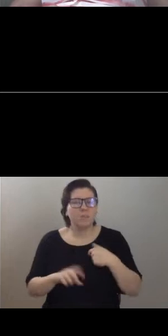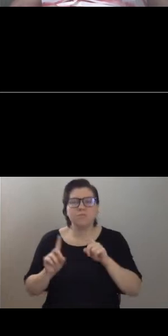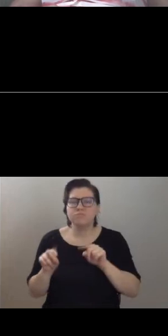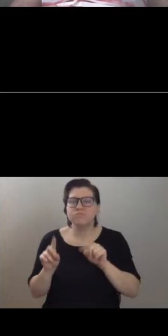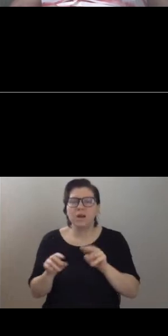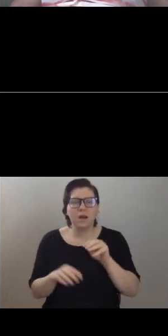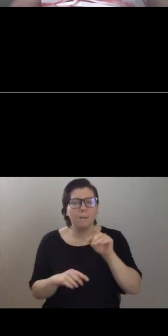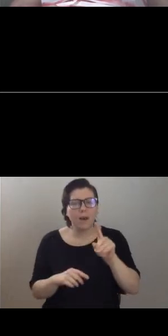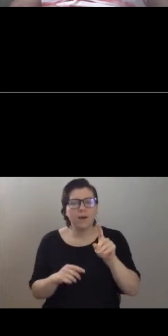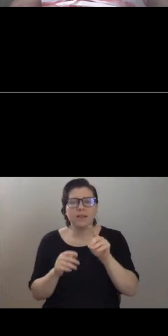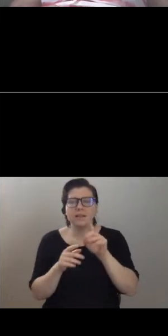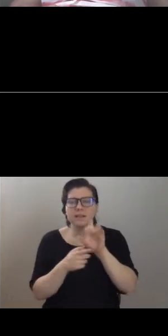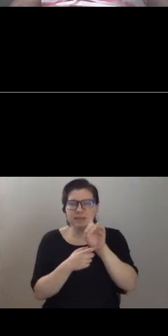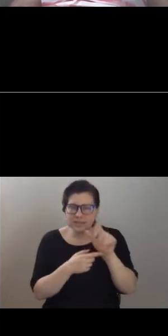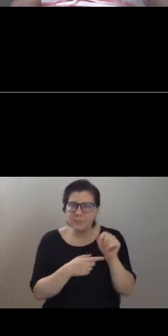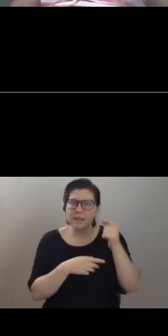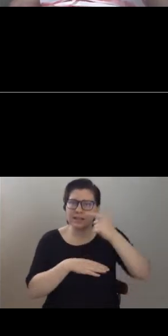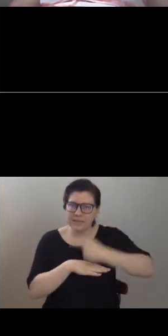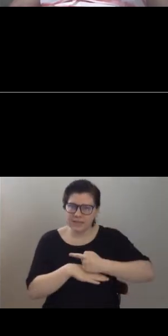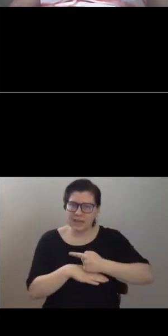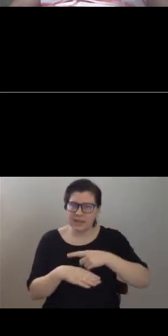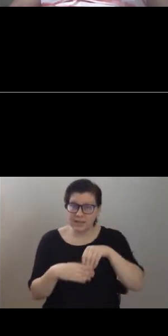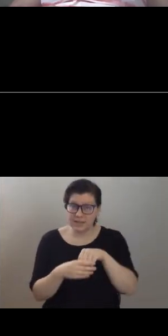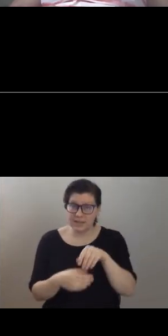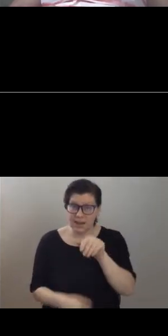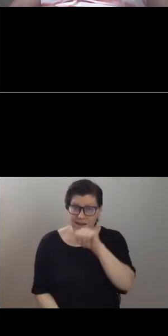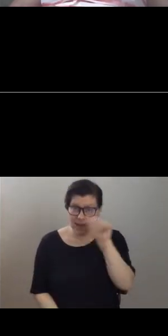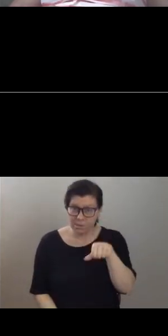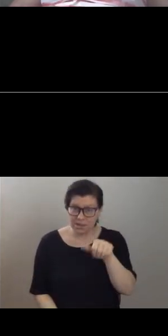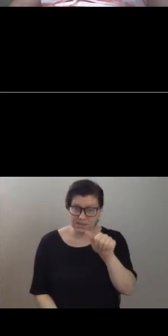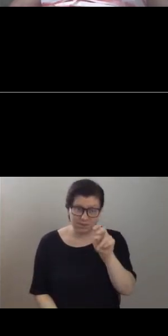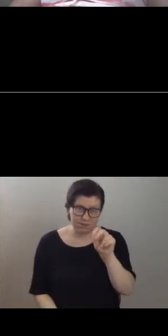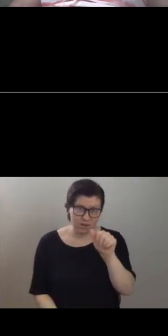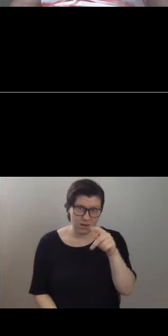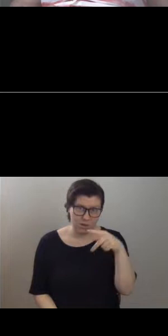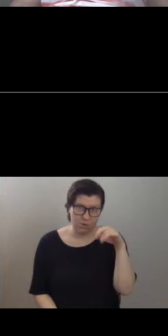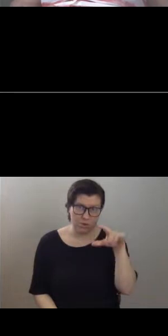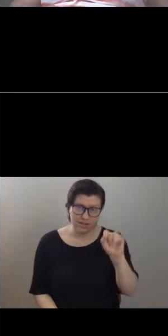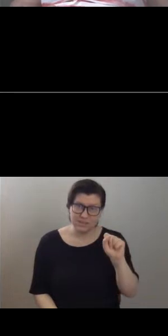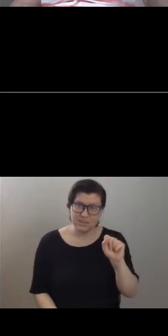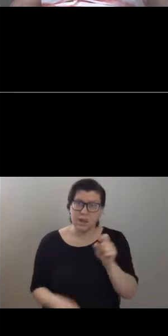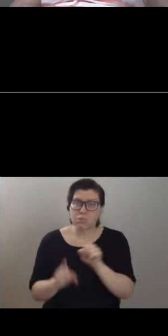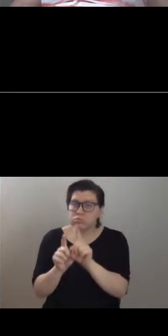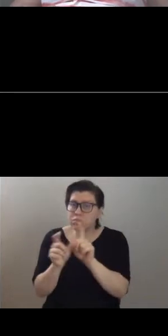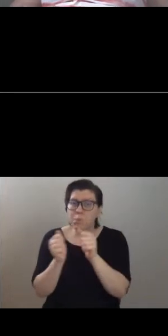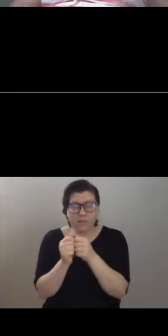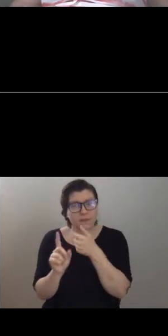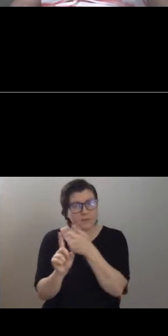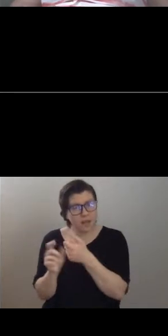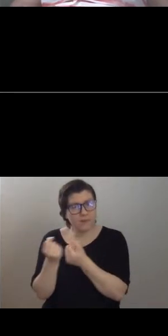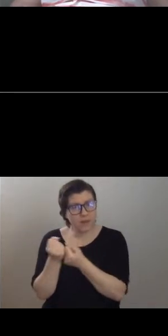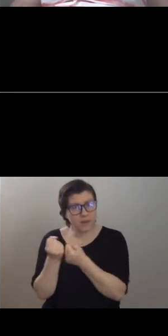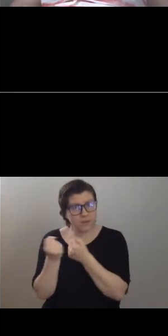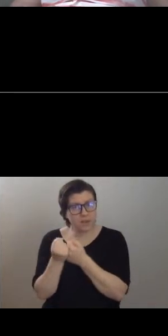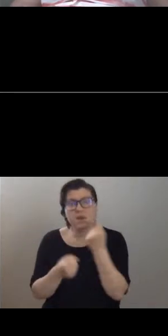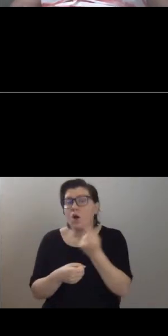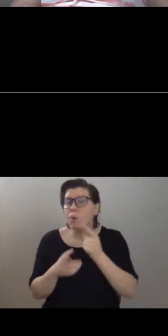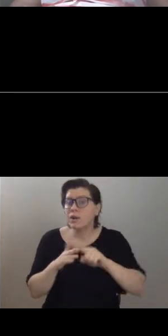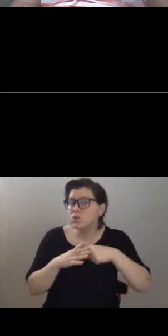Developmental Disabilities Day in Annapolis and accompanied self-advocates, we always start introductions